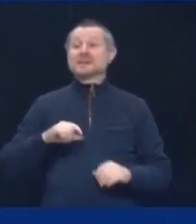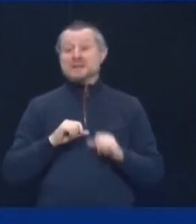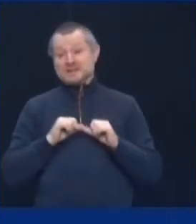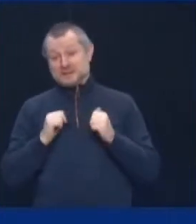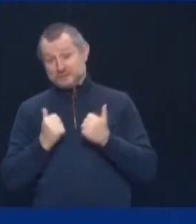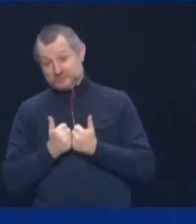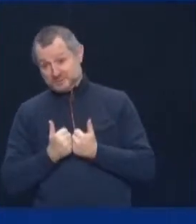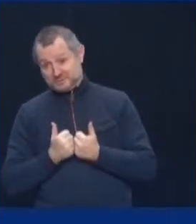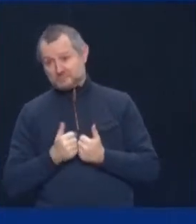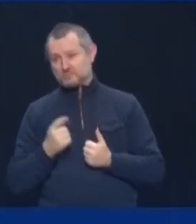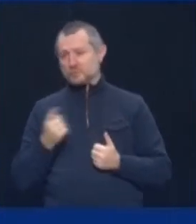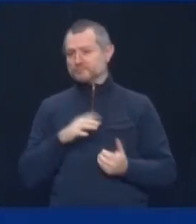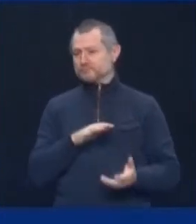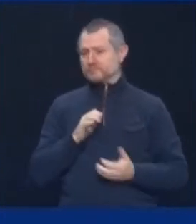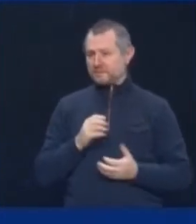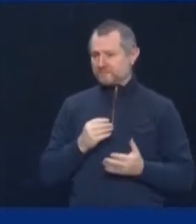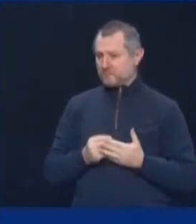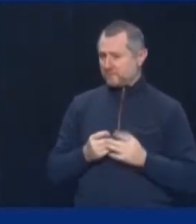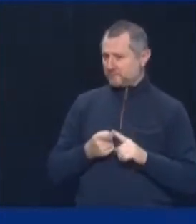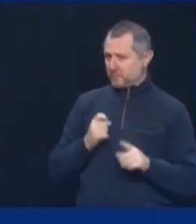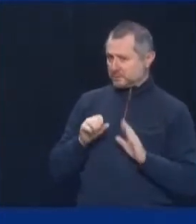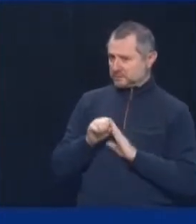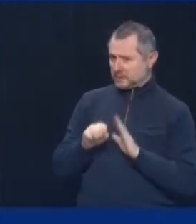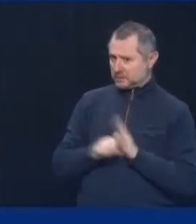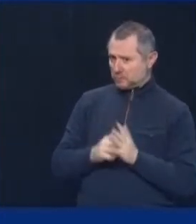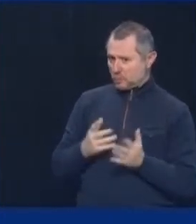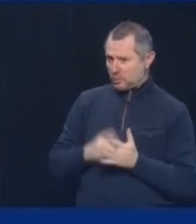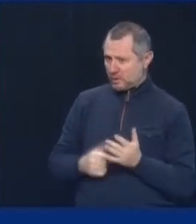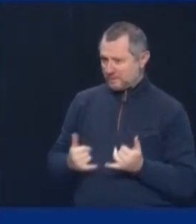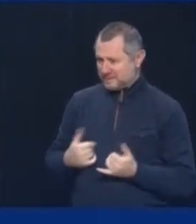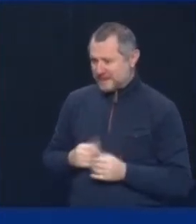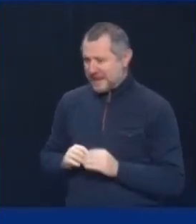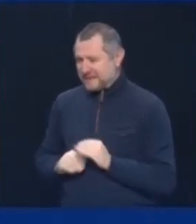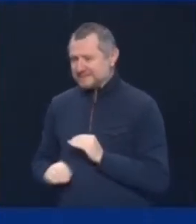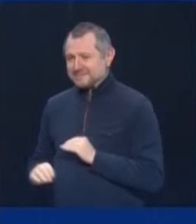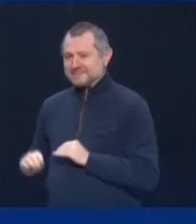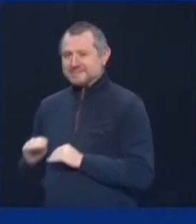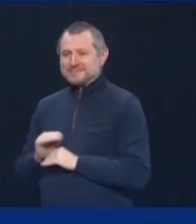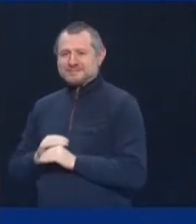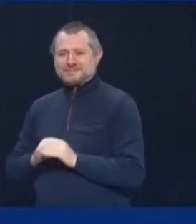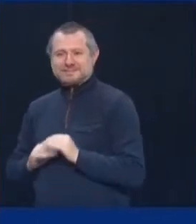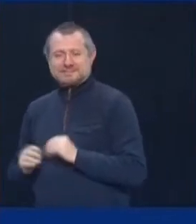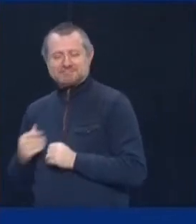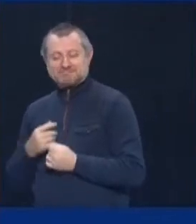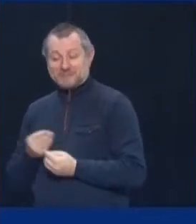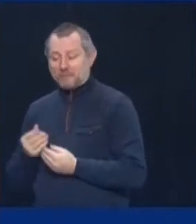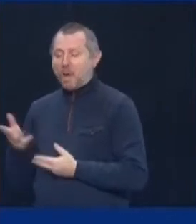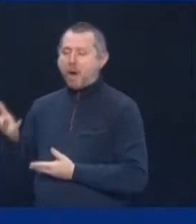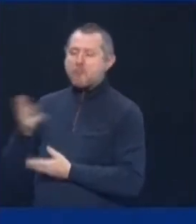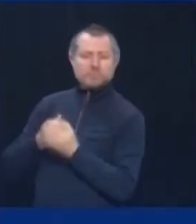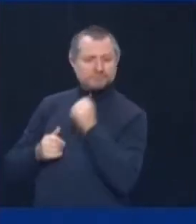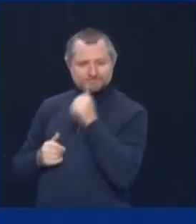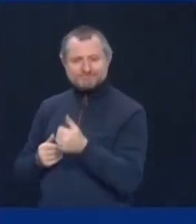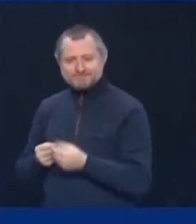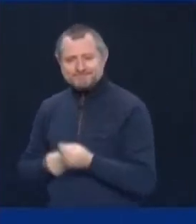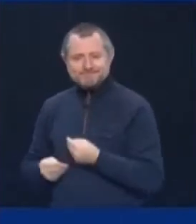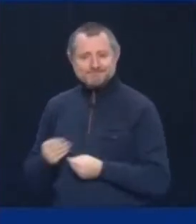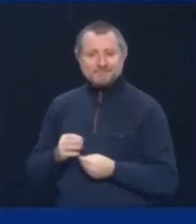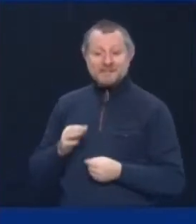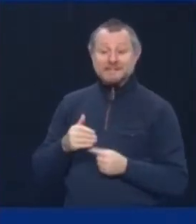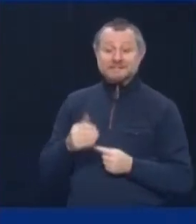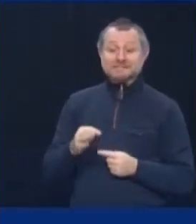state, but have a cash flow problem through January and February. And the state